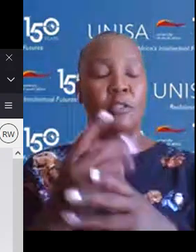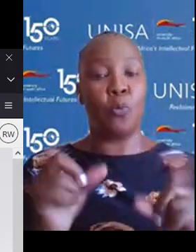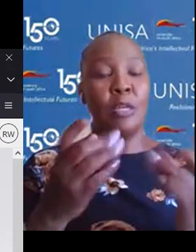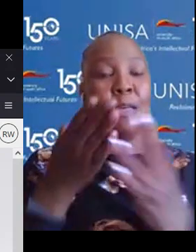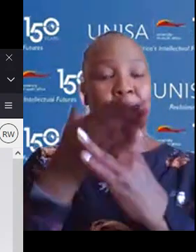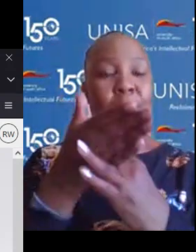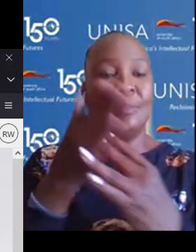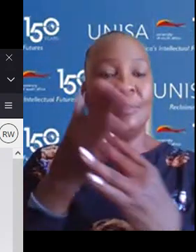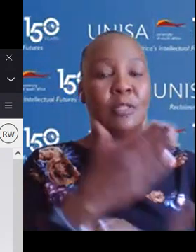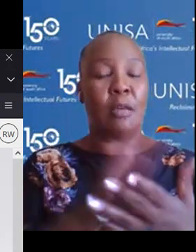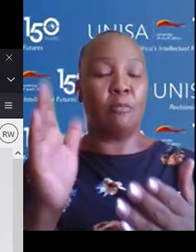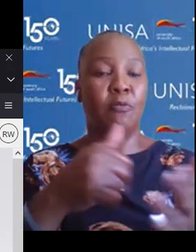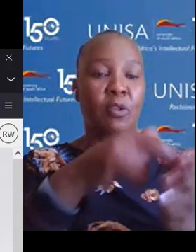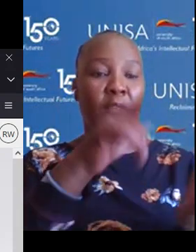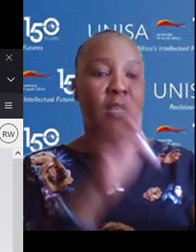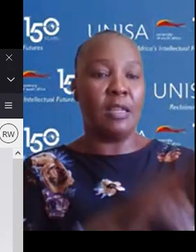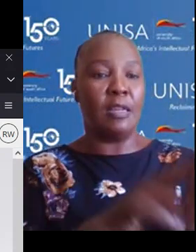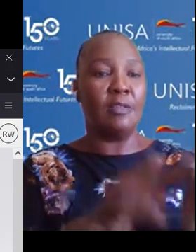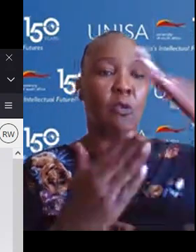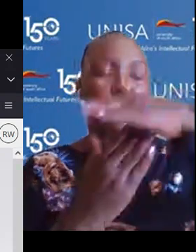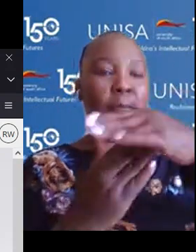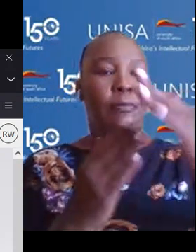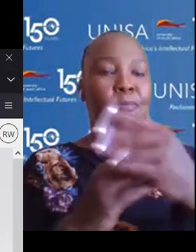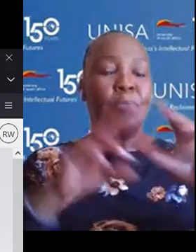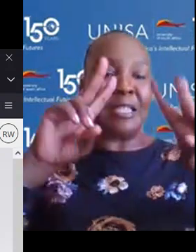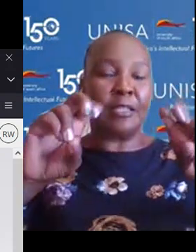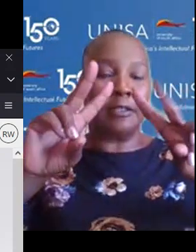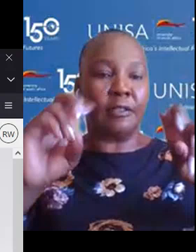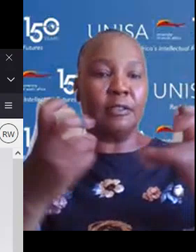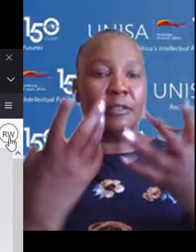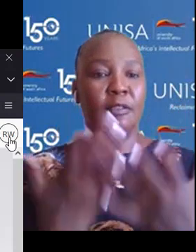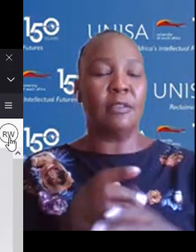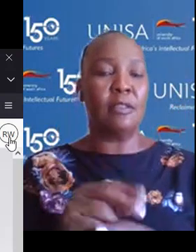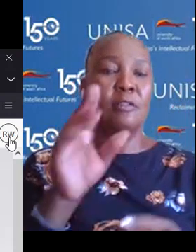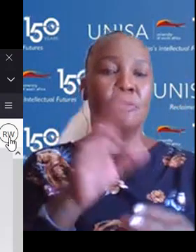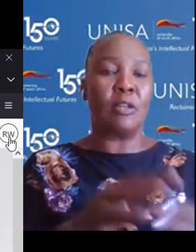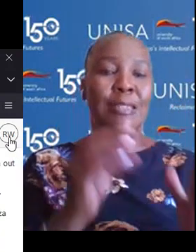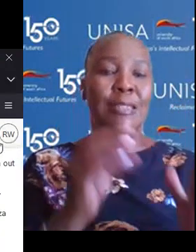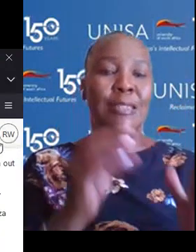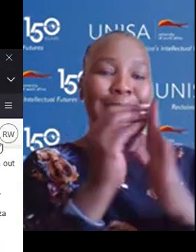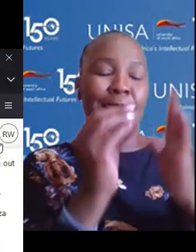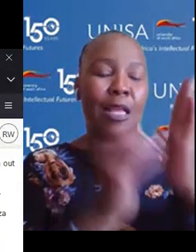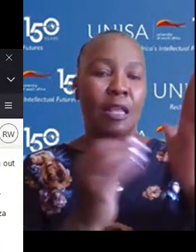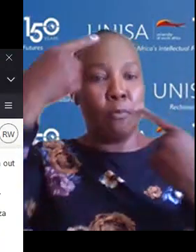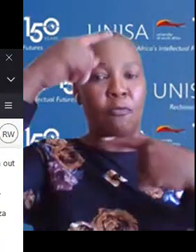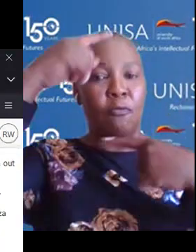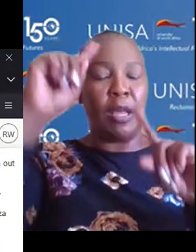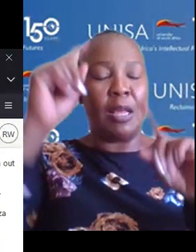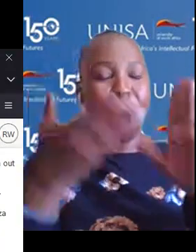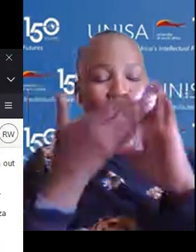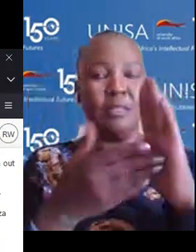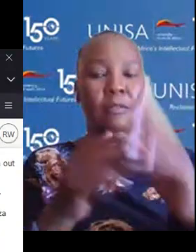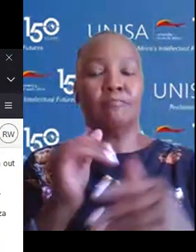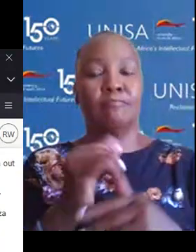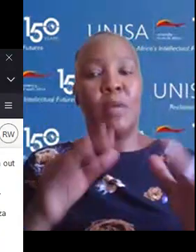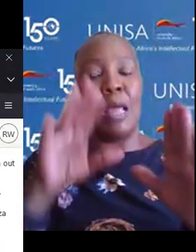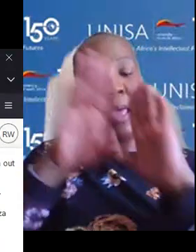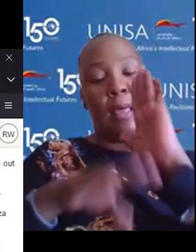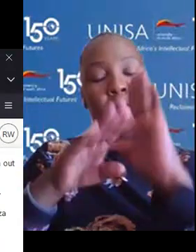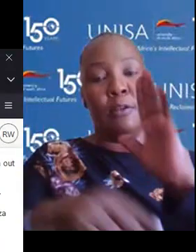the apps. At the top bar is the search, and you've also got your settings and profile on here. So if you go under your profile,